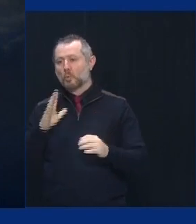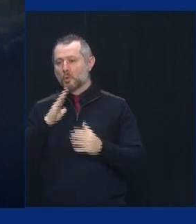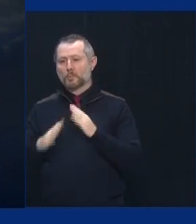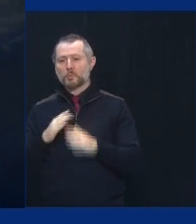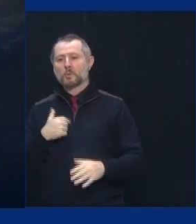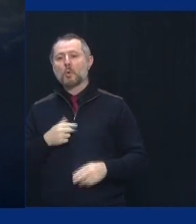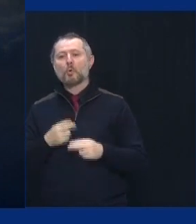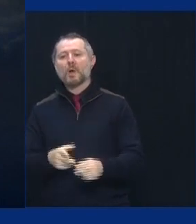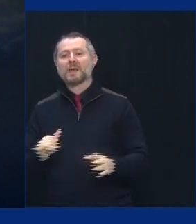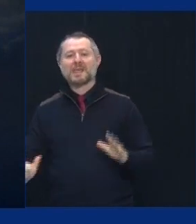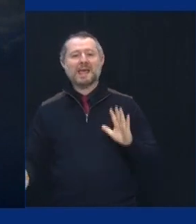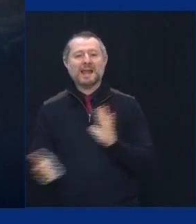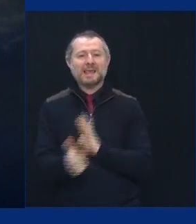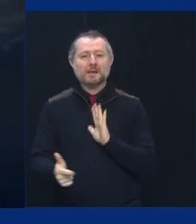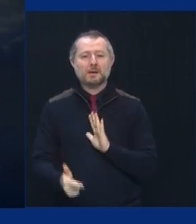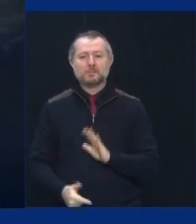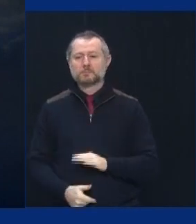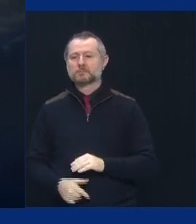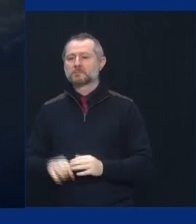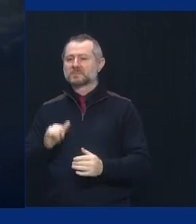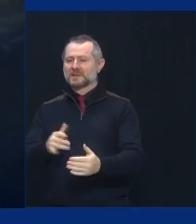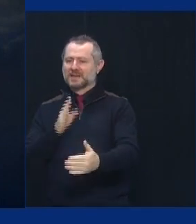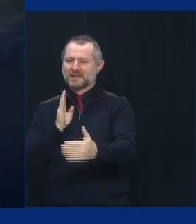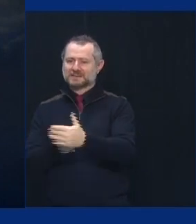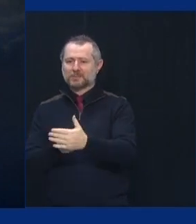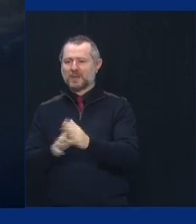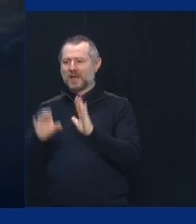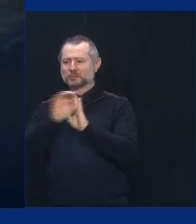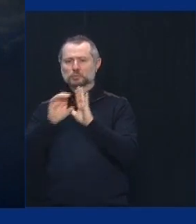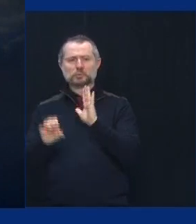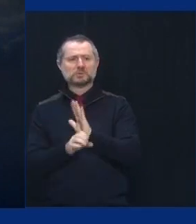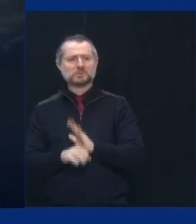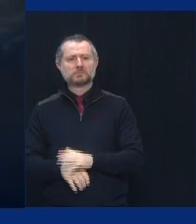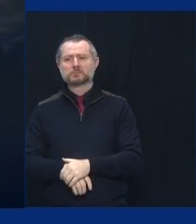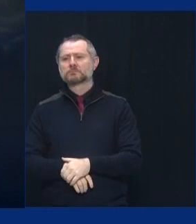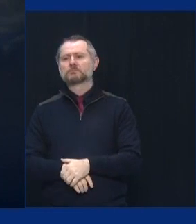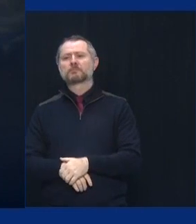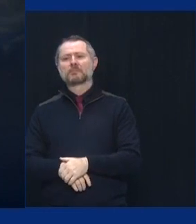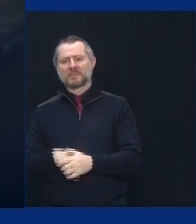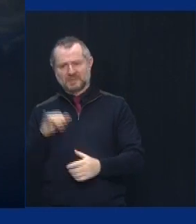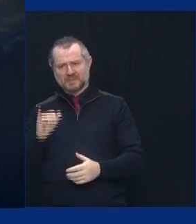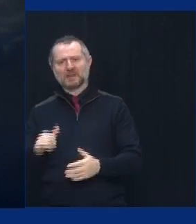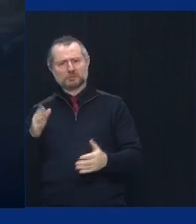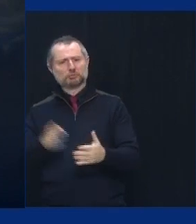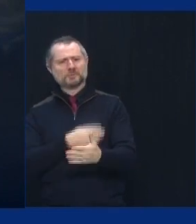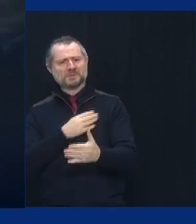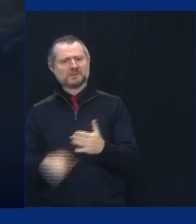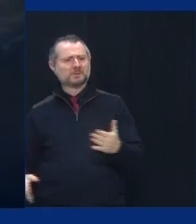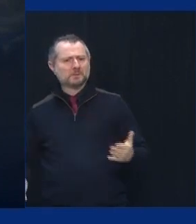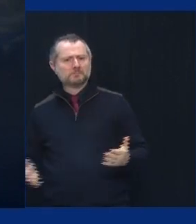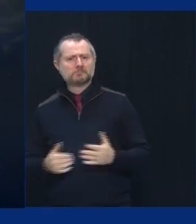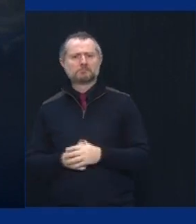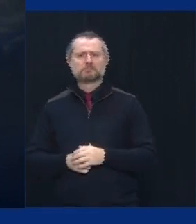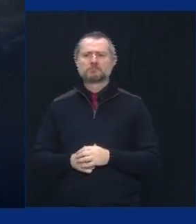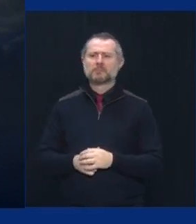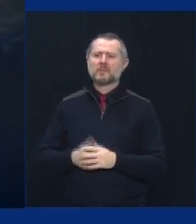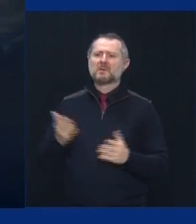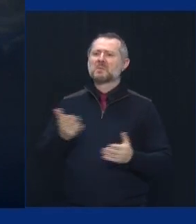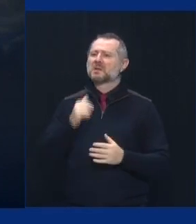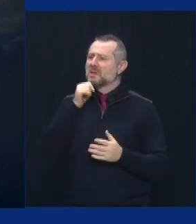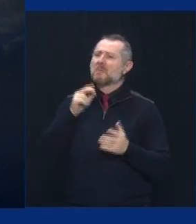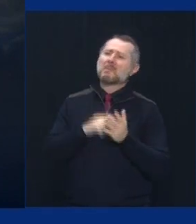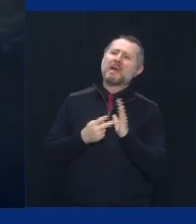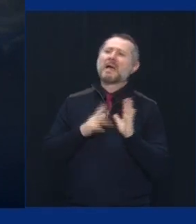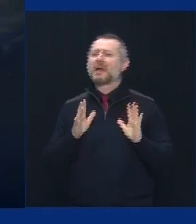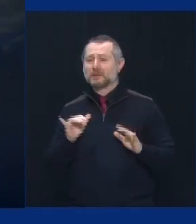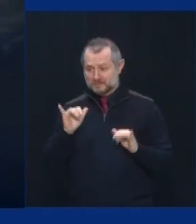is unconstitutional, and is discriminatory by effect, if not intent.